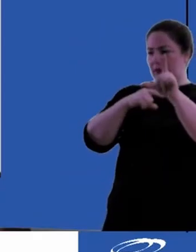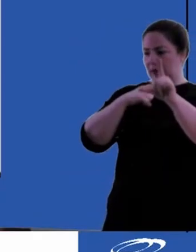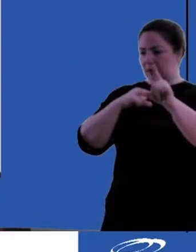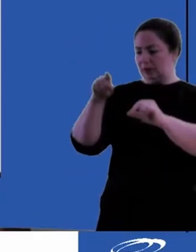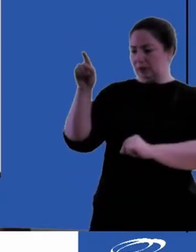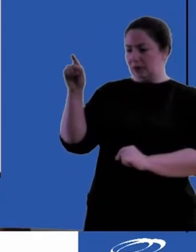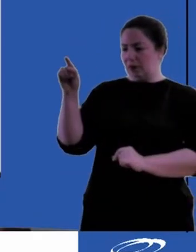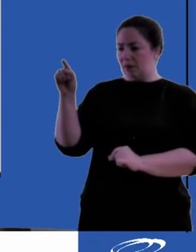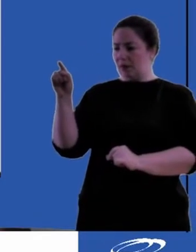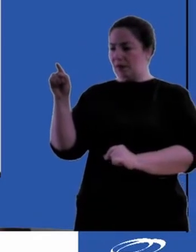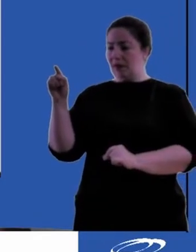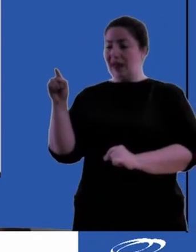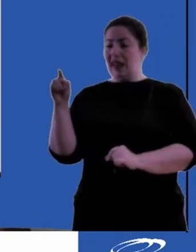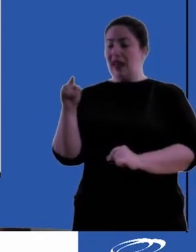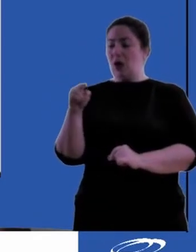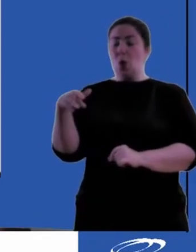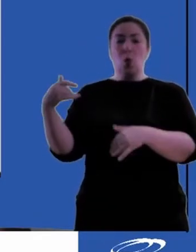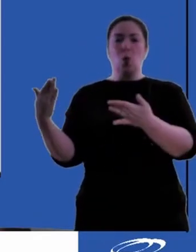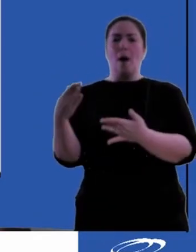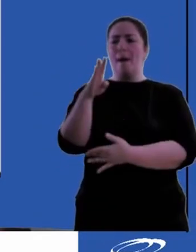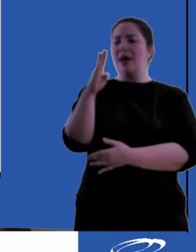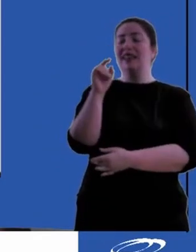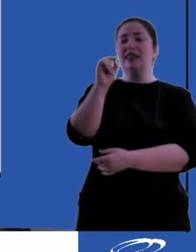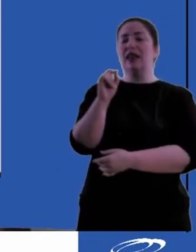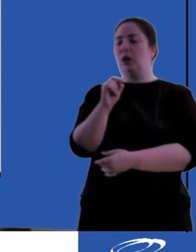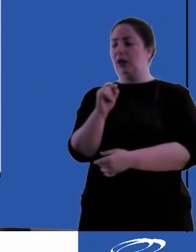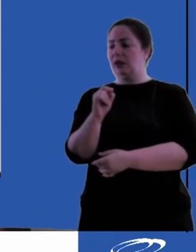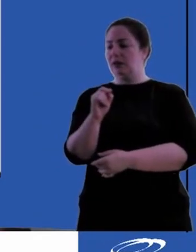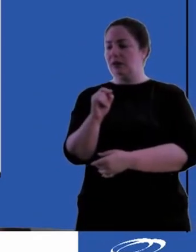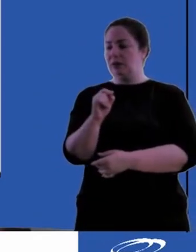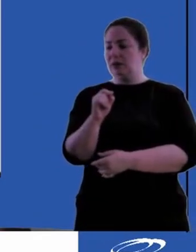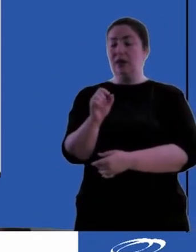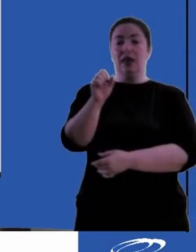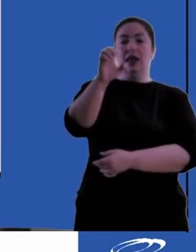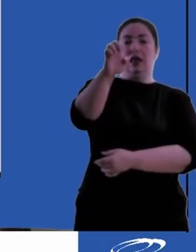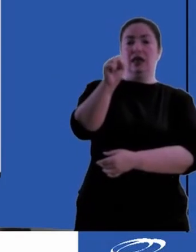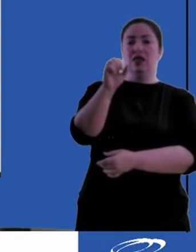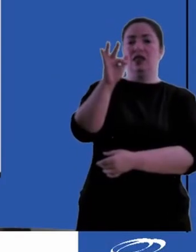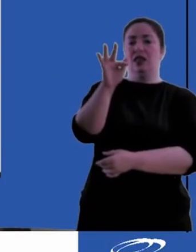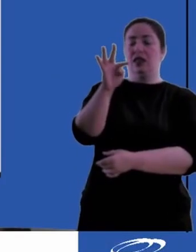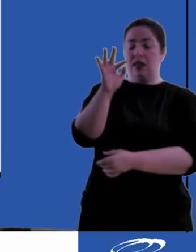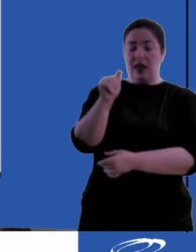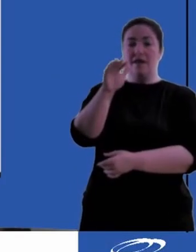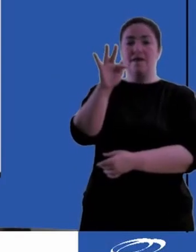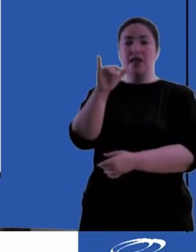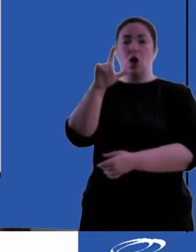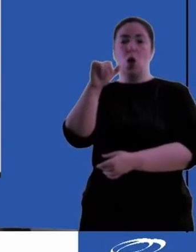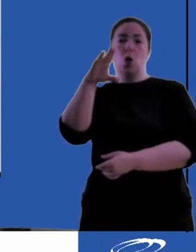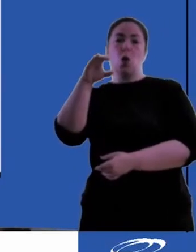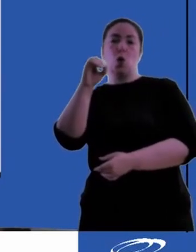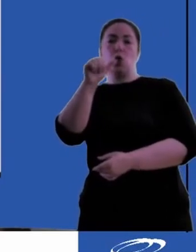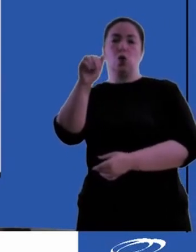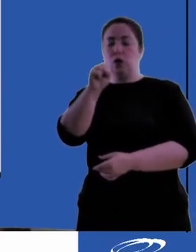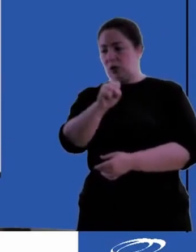panel doesn't have Staphylococcus epidermidis on it. If your patient has Staphylococcus epidermidis periprosthetic joint infection, it's going to return a negative